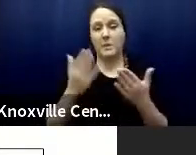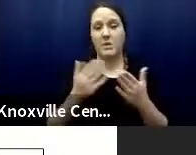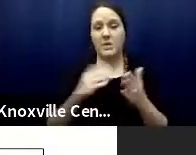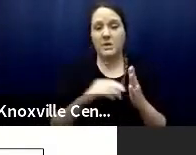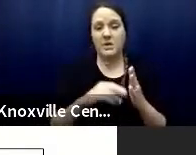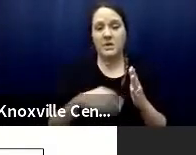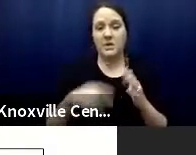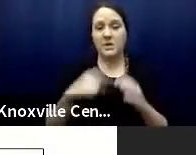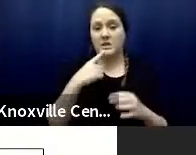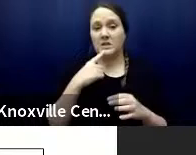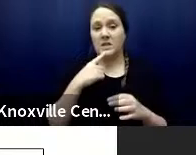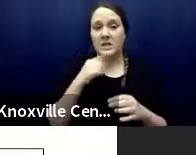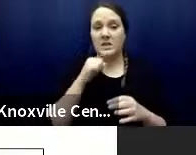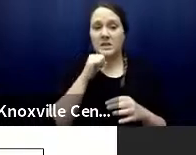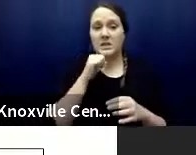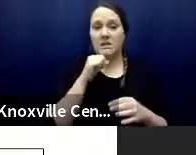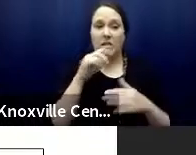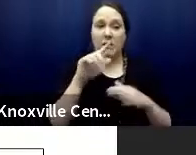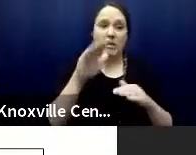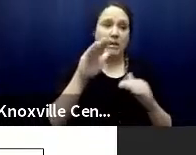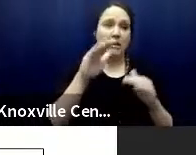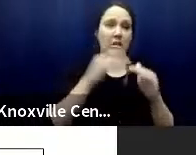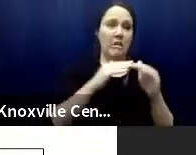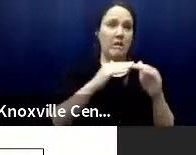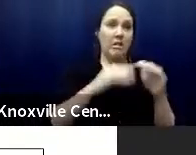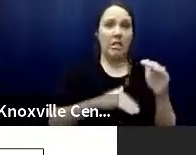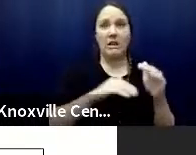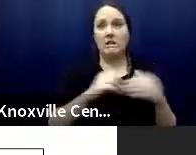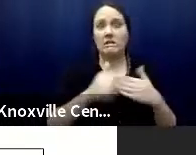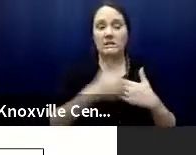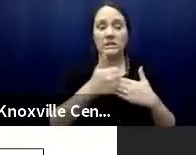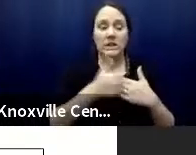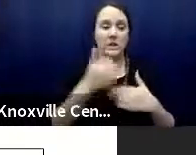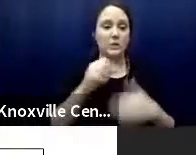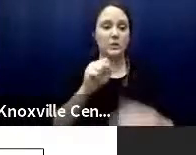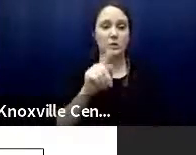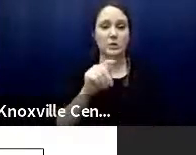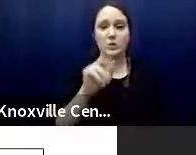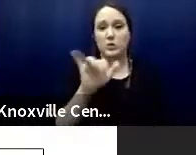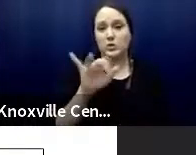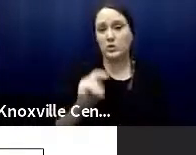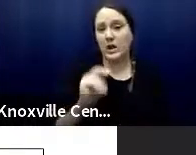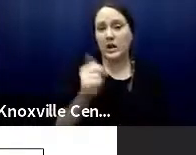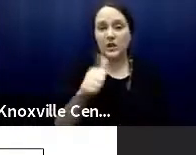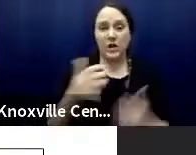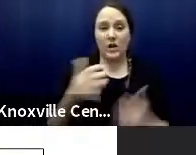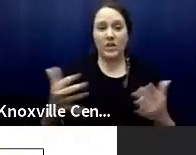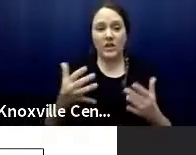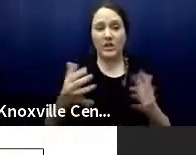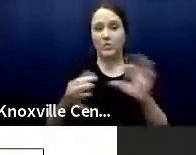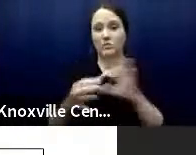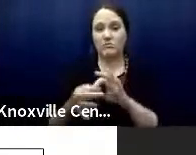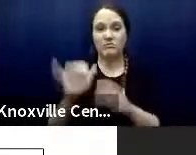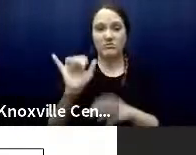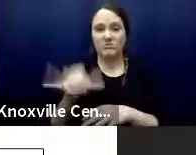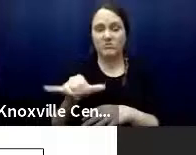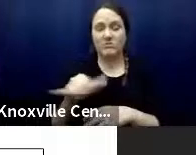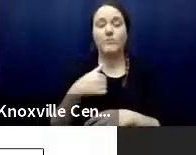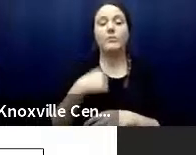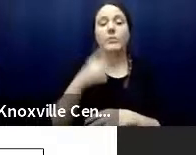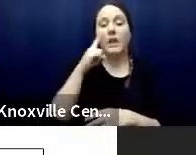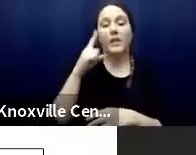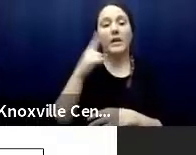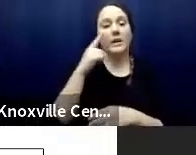virulent strain that's in the community, even though we're having more, or is there anything we can ascribe to that? I ascribe that as